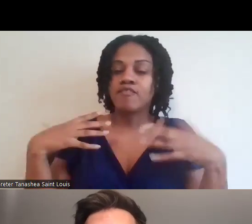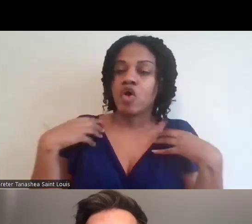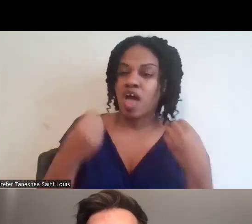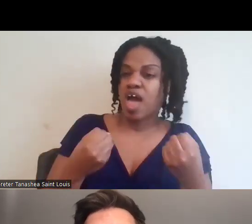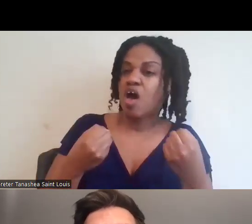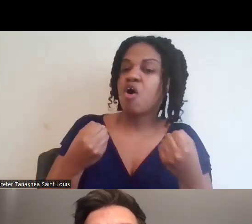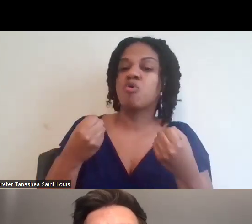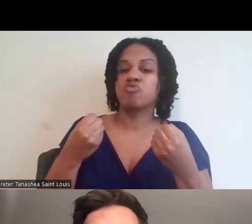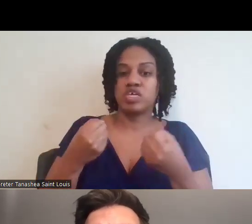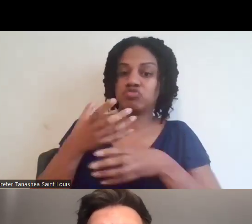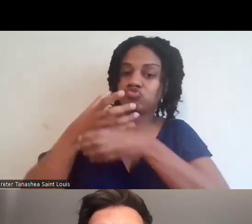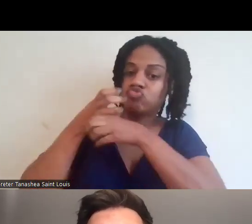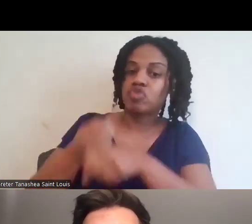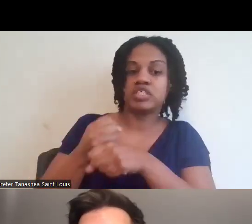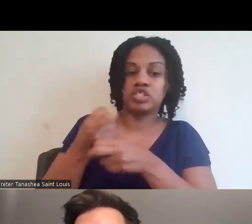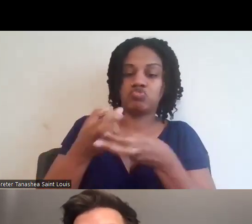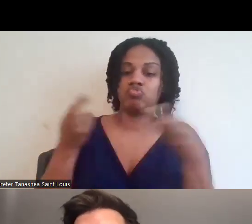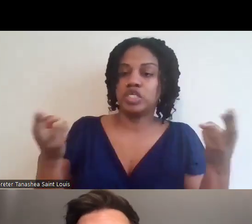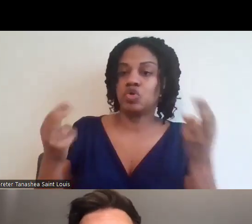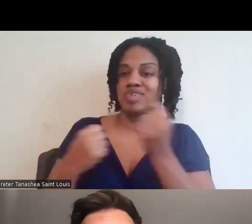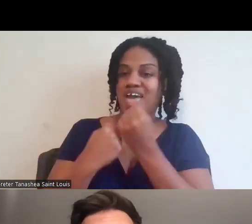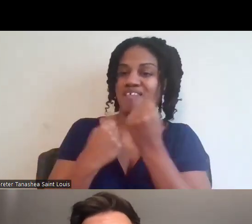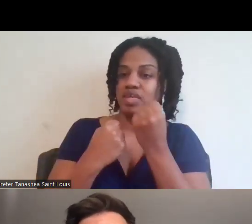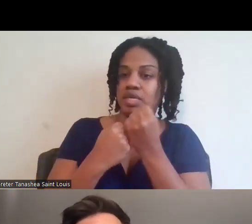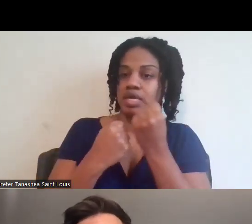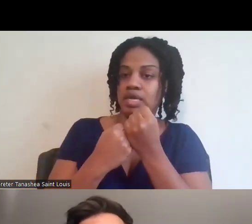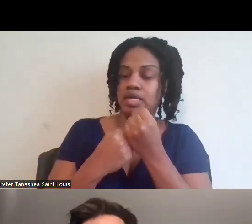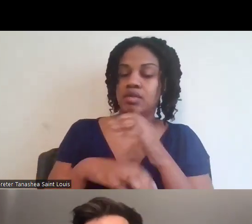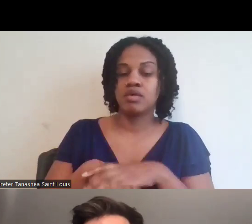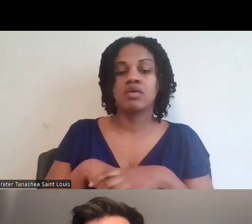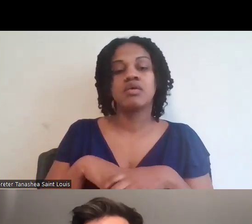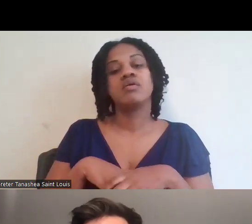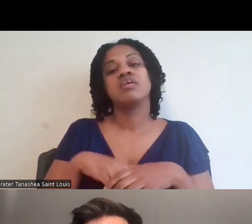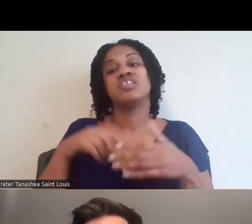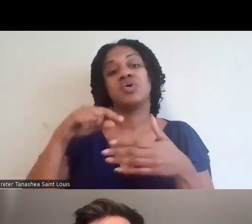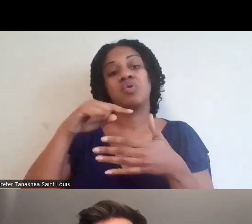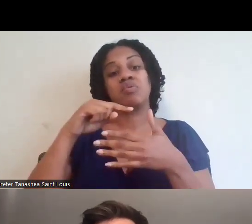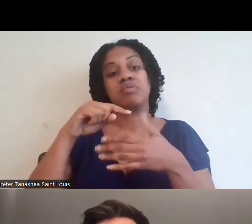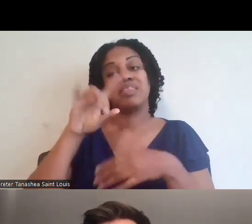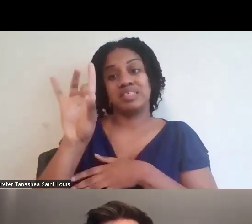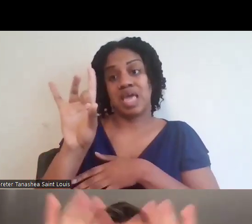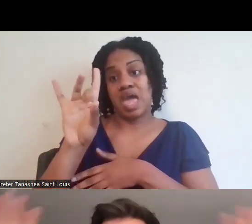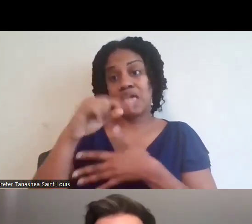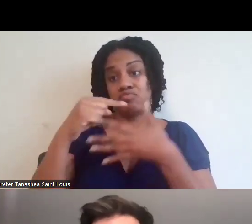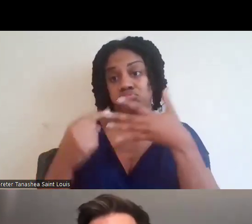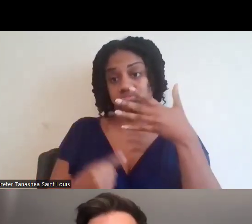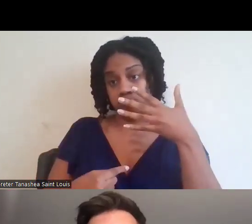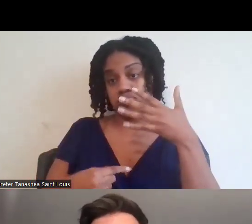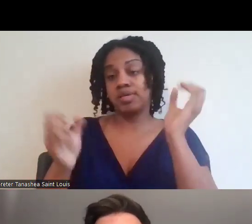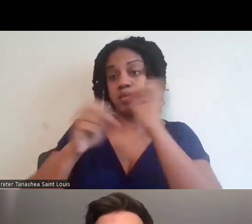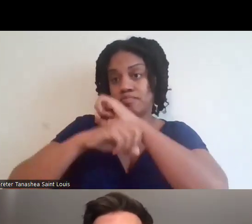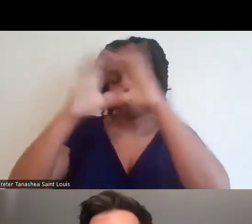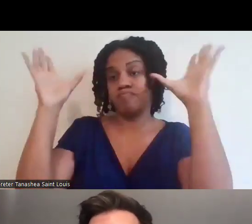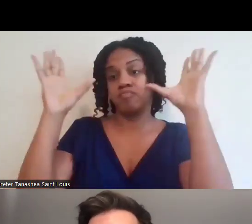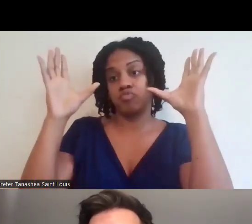trusted aging services resource, advocate, and ally. So these 8 traits really sort of paint the visionary picture of